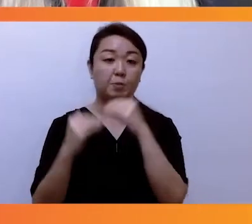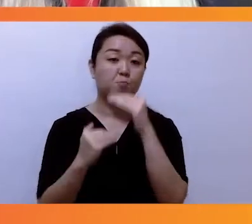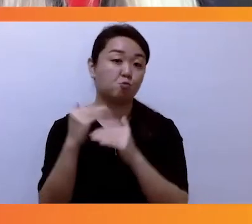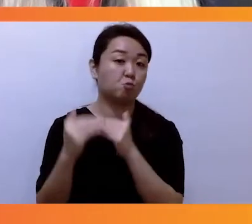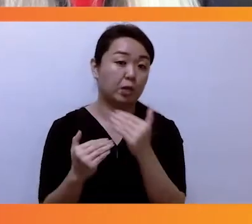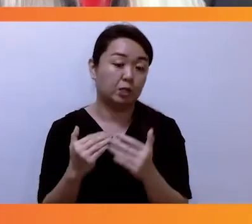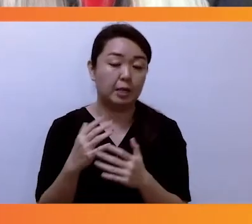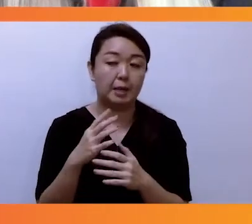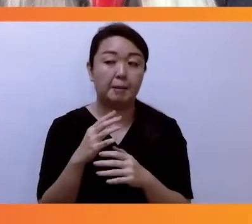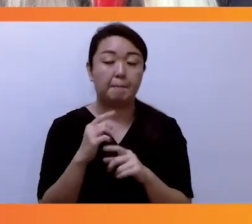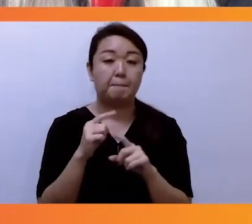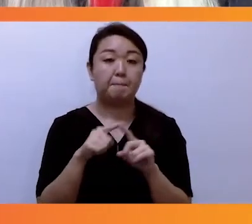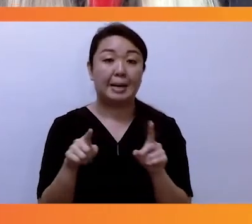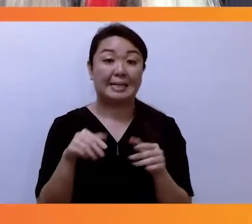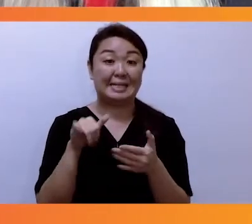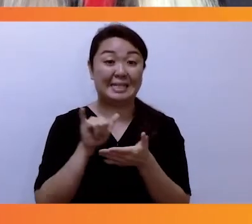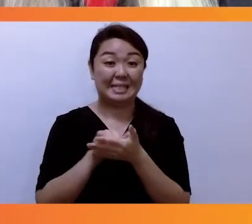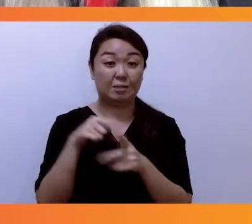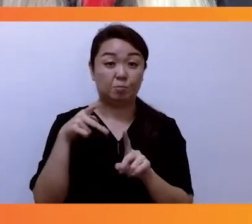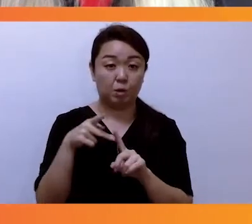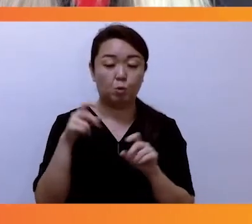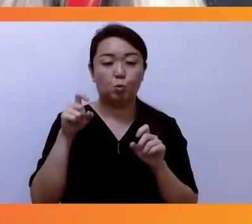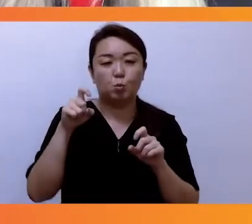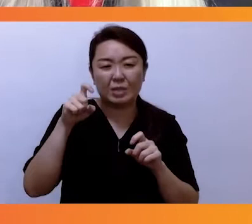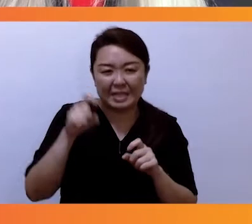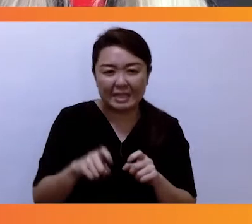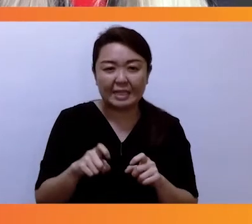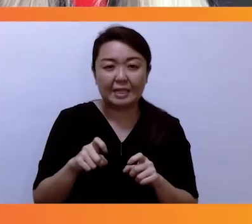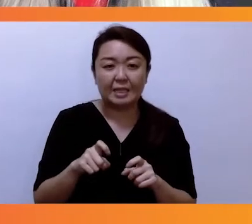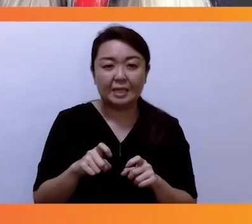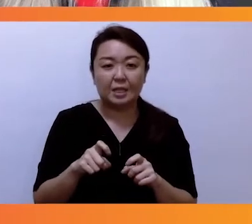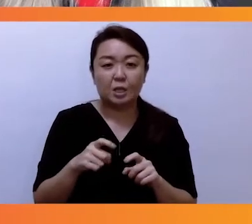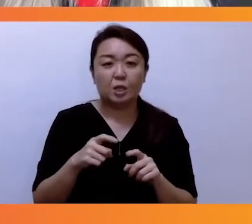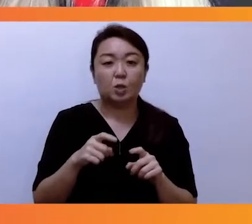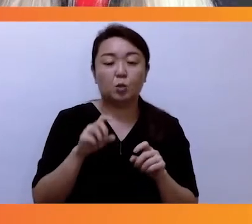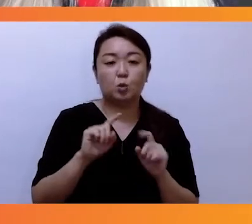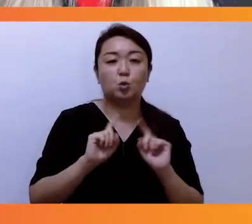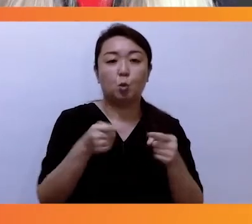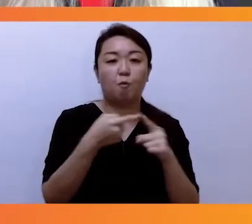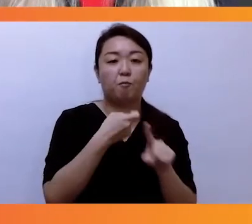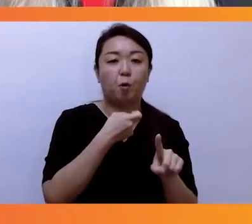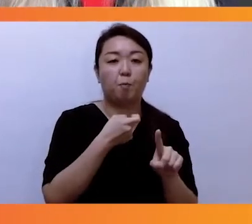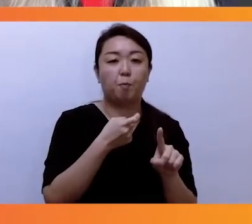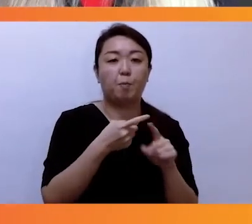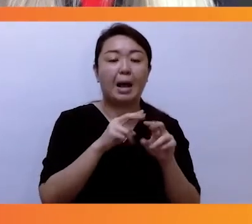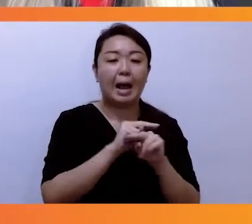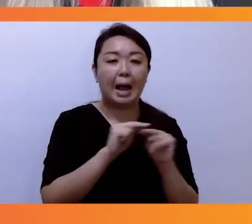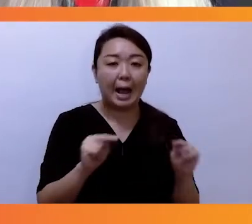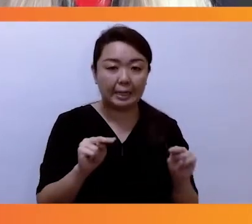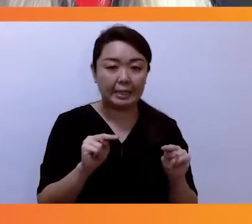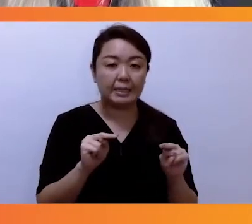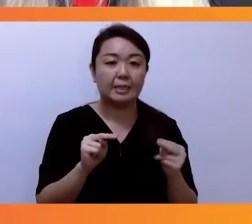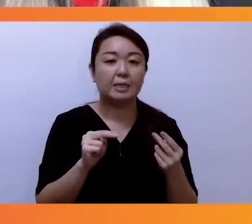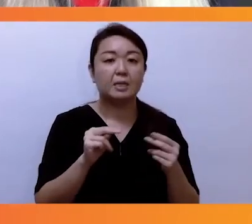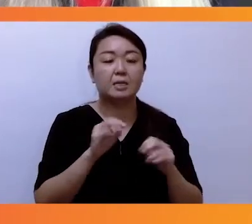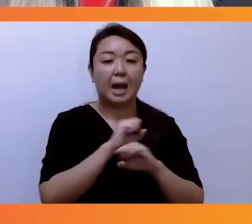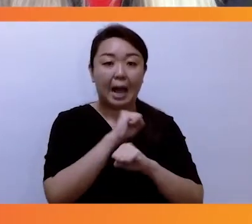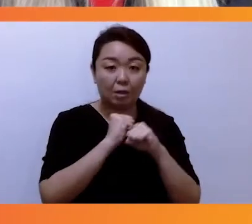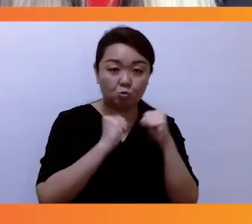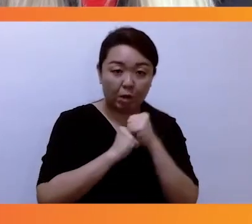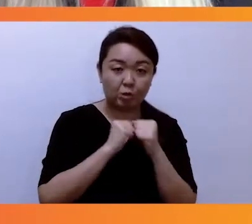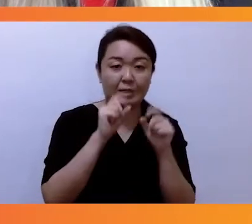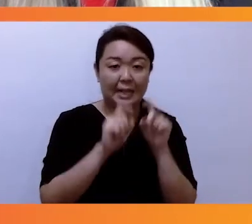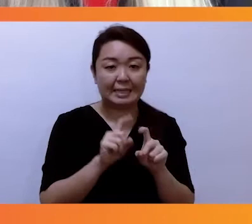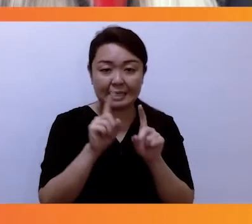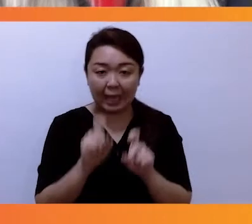structured progressions, but at this point we really need to be able to go unstructured and experiment and find